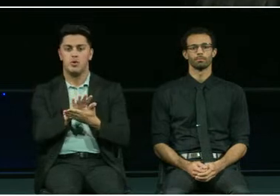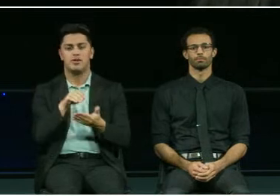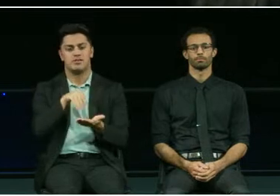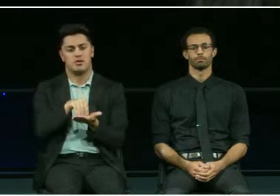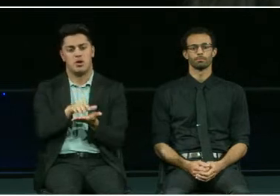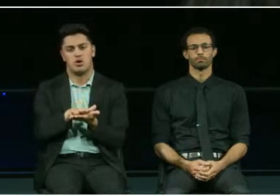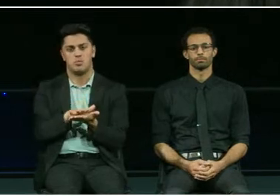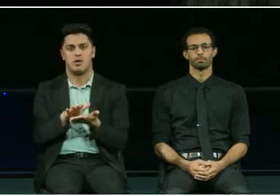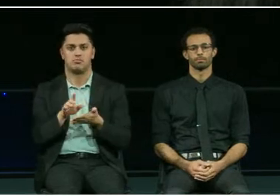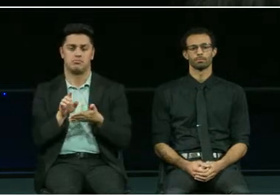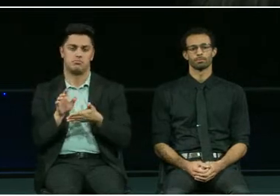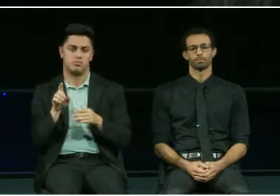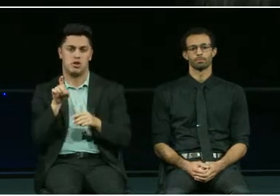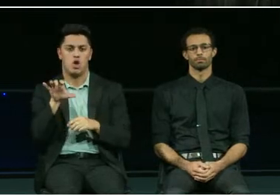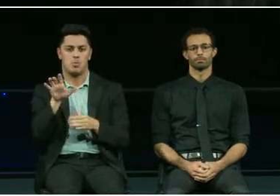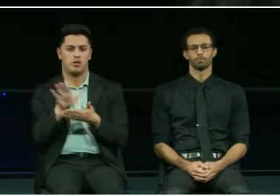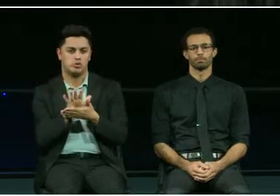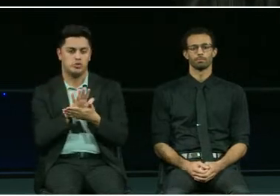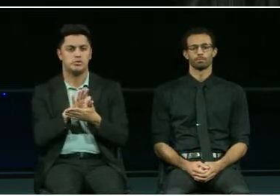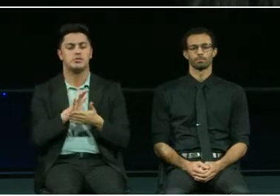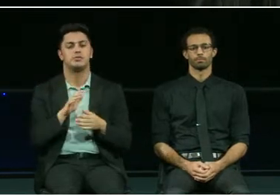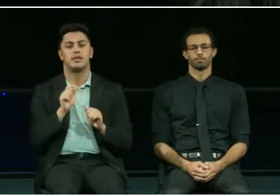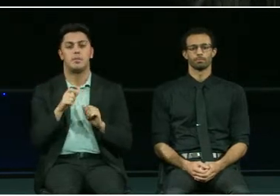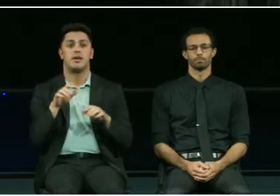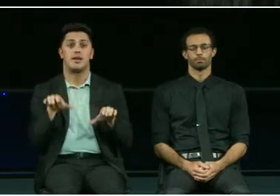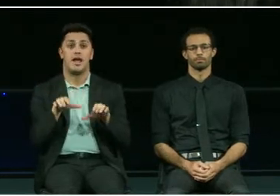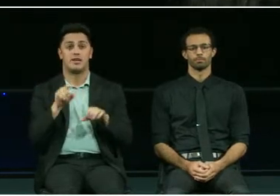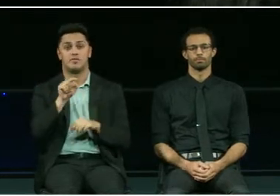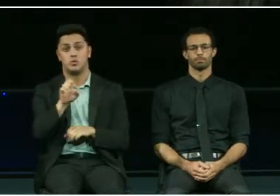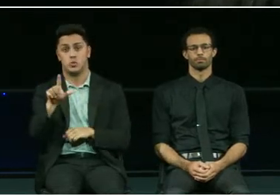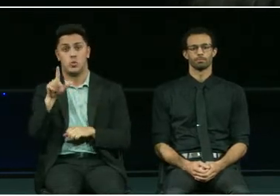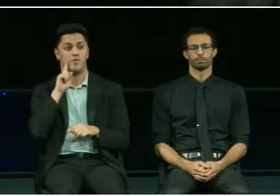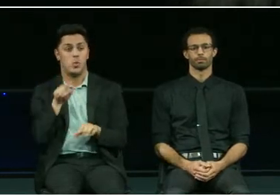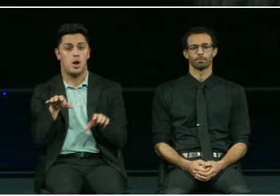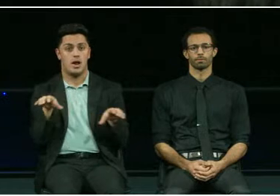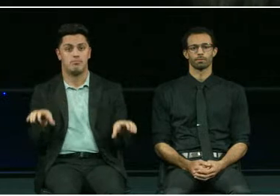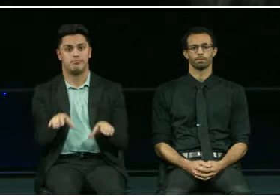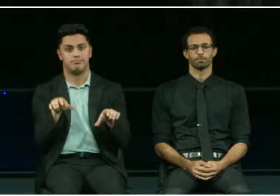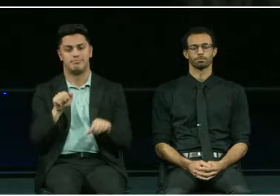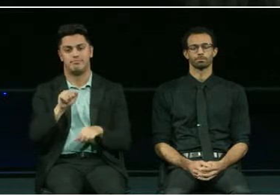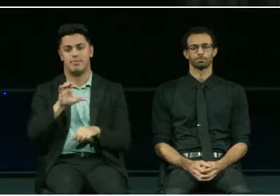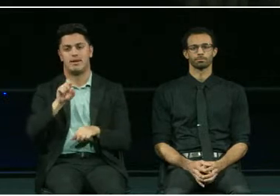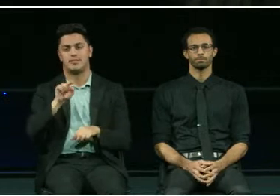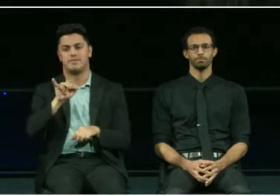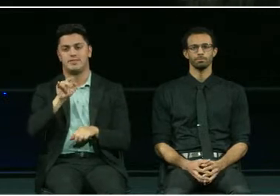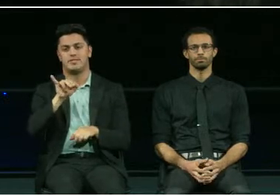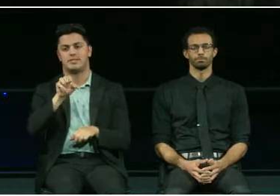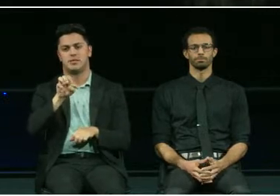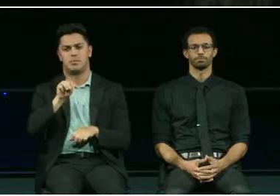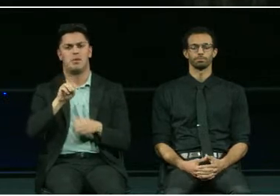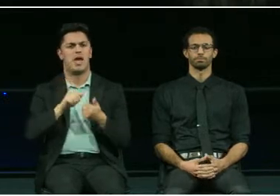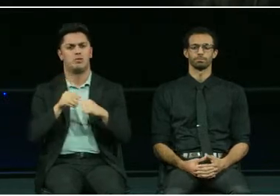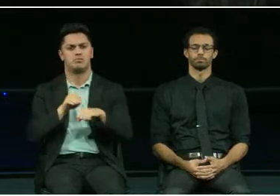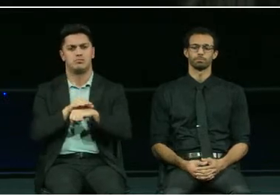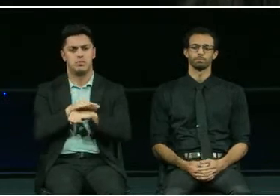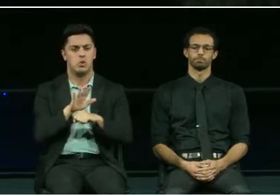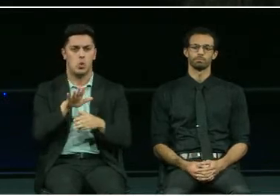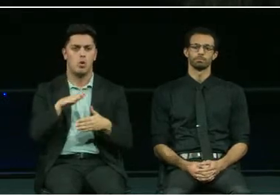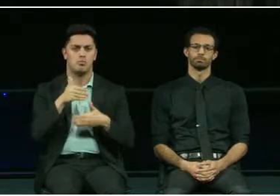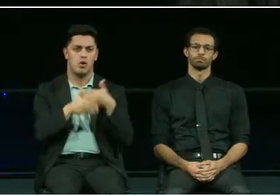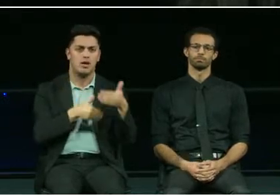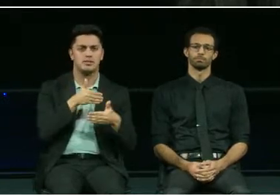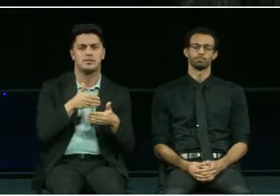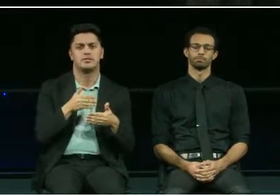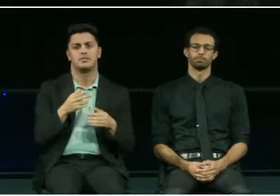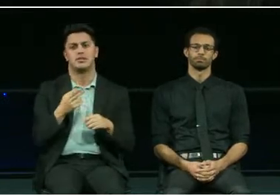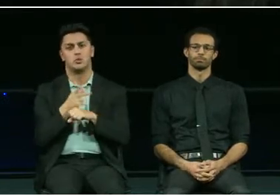documentary film can be an effective tool for activism. How do you see that fitting into your practice, specifically with this movie, the use